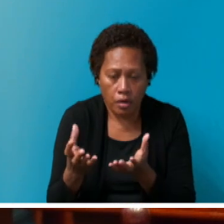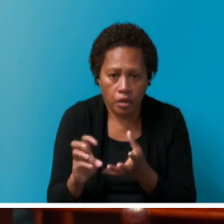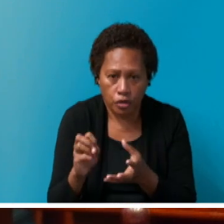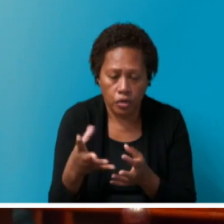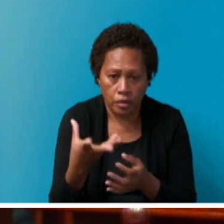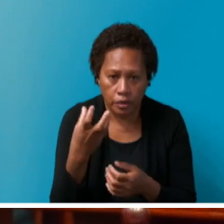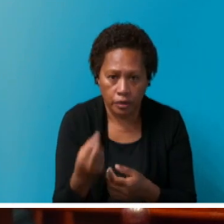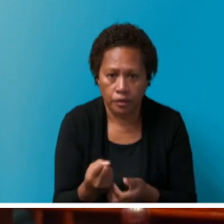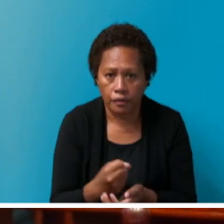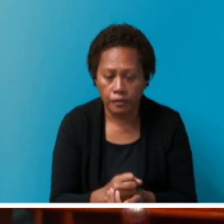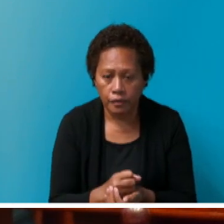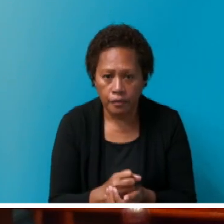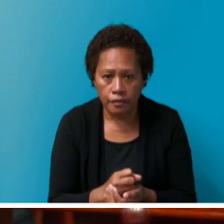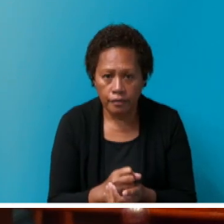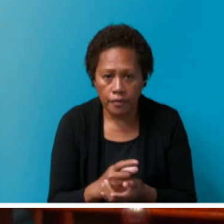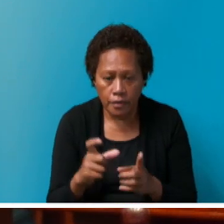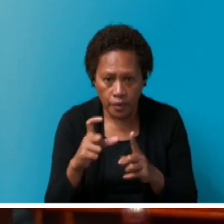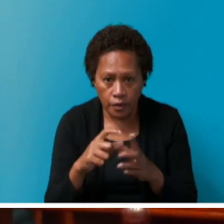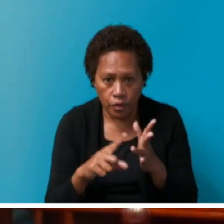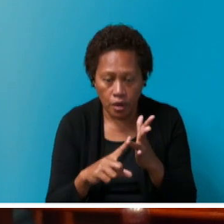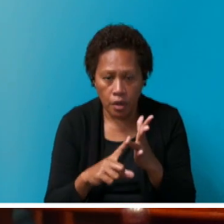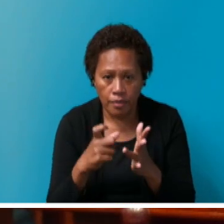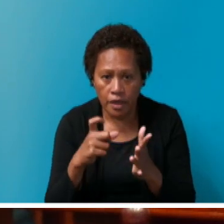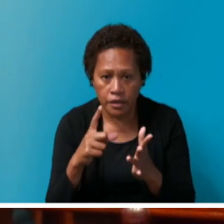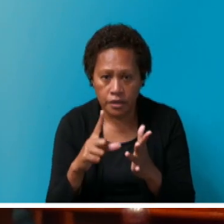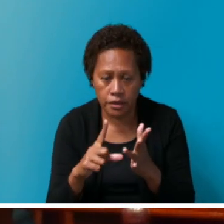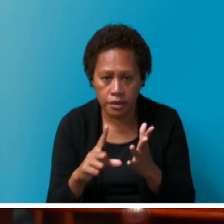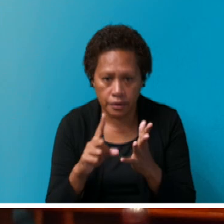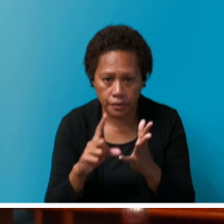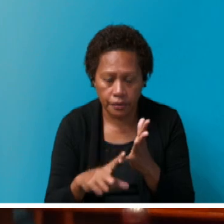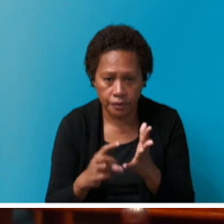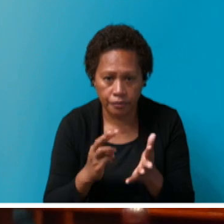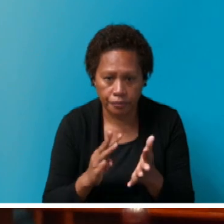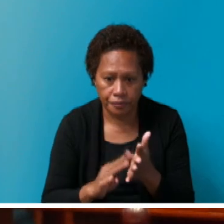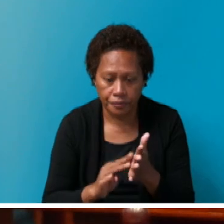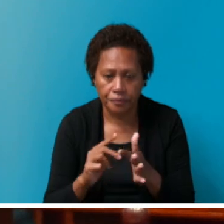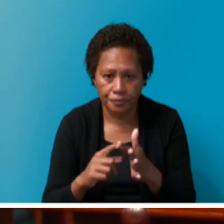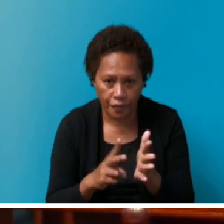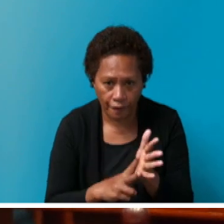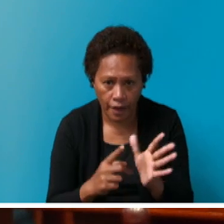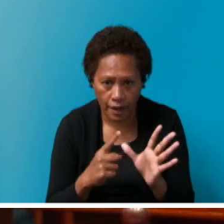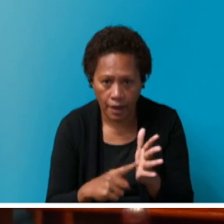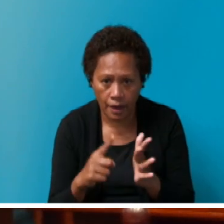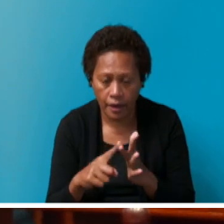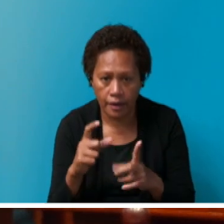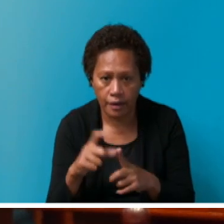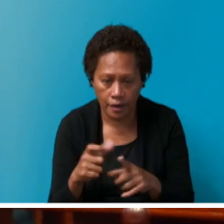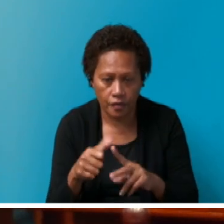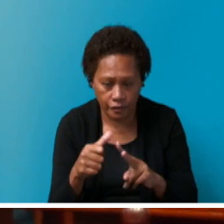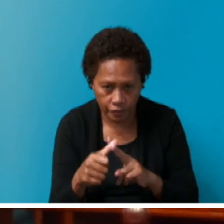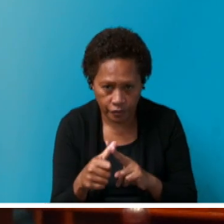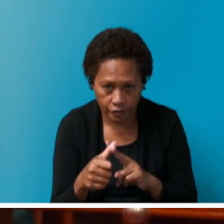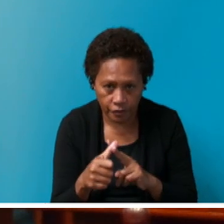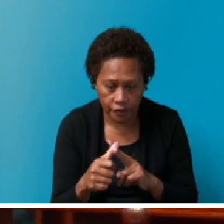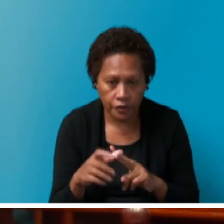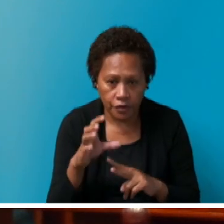always conducted prior to vessel departure to ensure these are valid. These include life-saving appliances